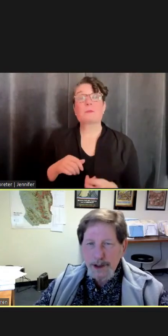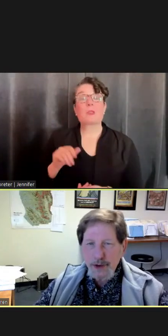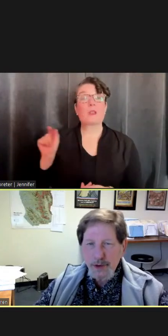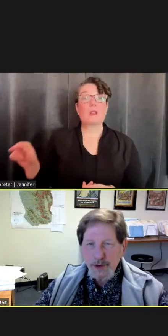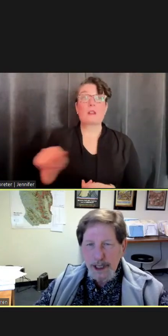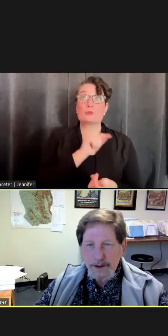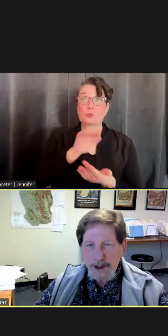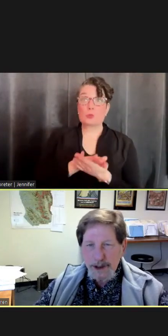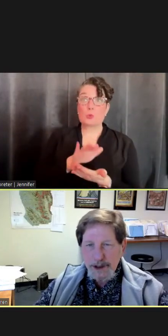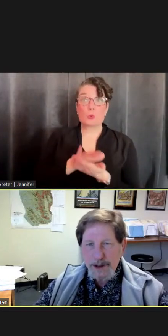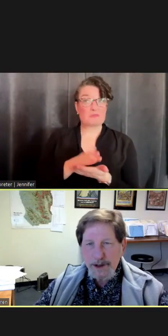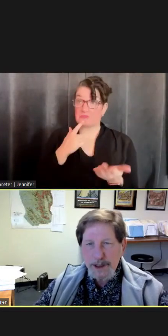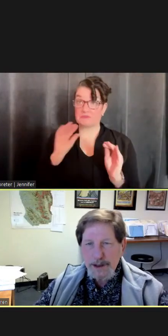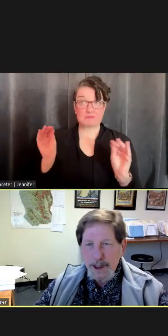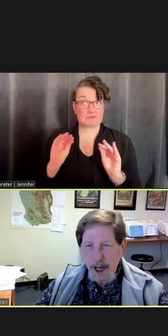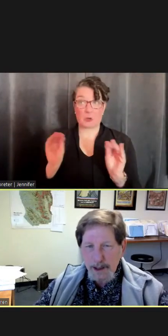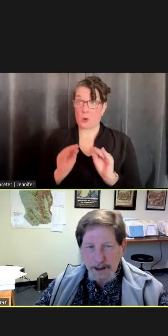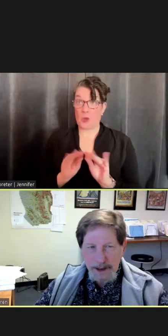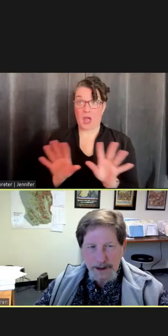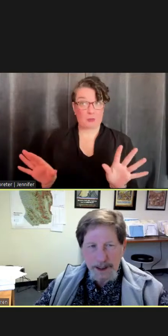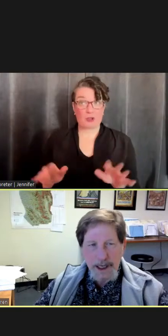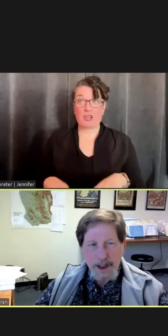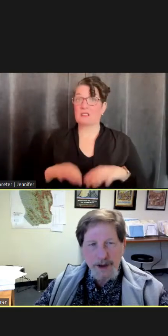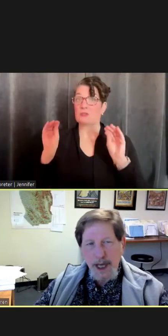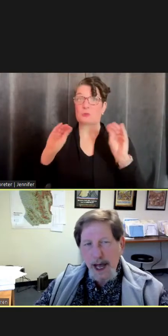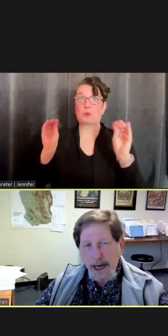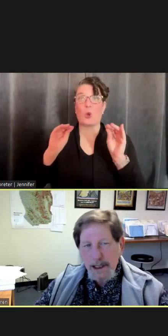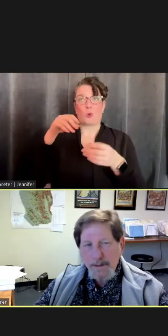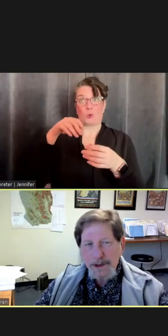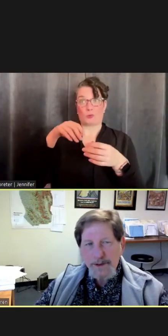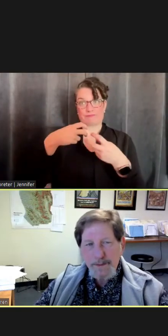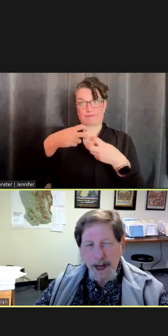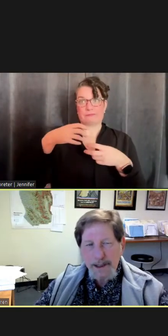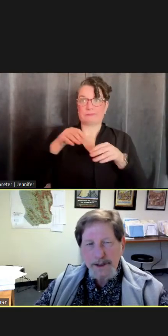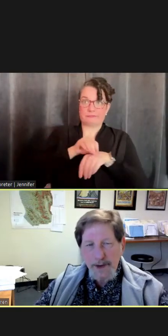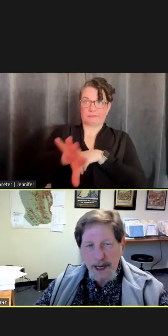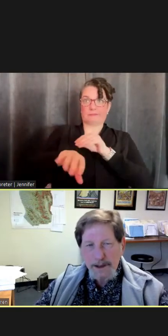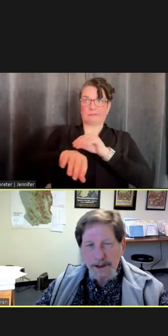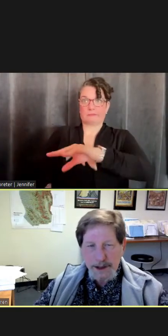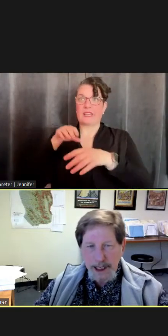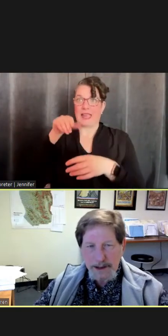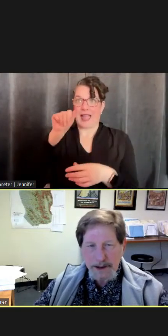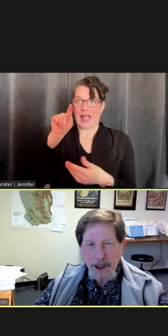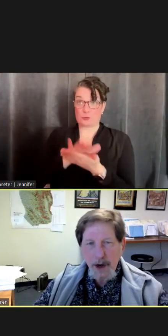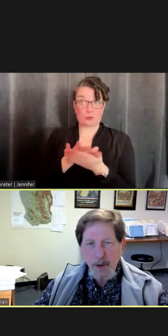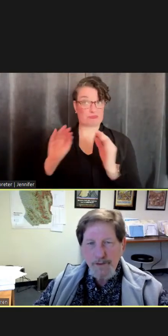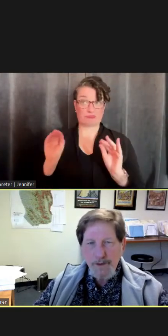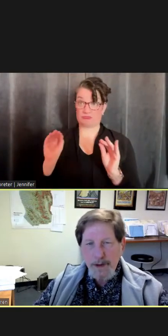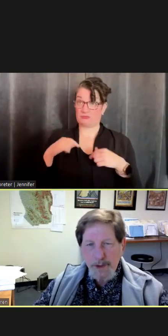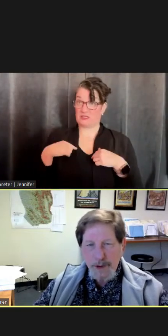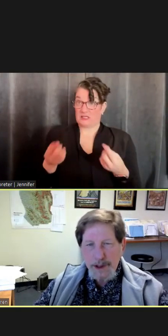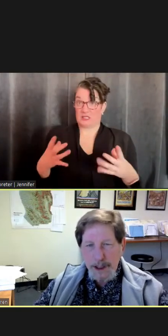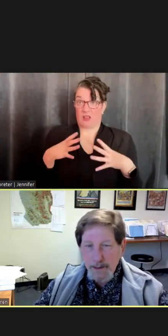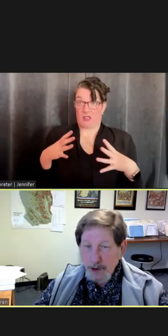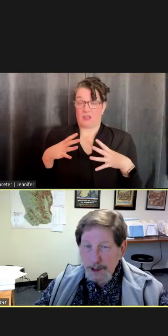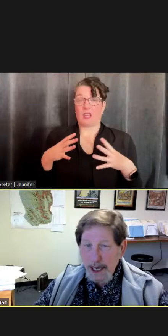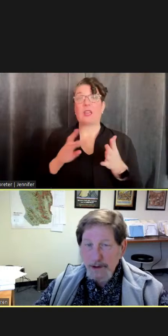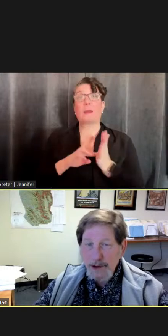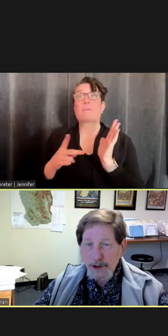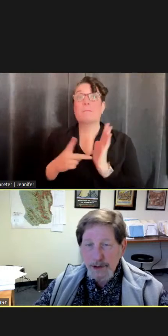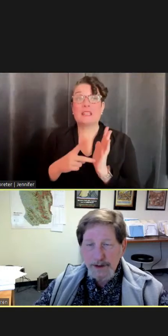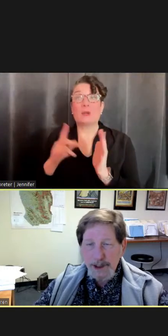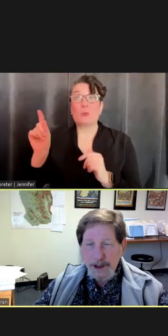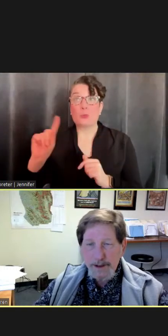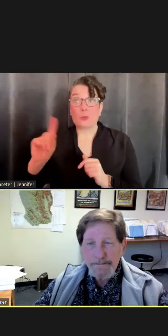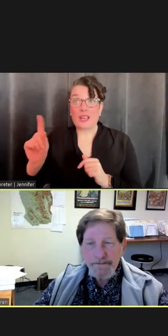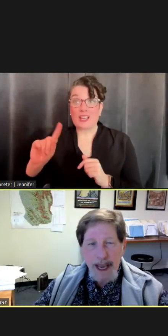or in-school transmissions since the holidays. So the high numbers of positive antigen tests were from community, mostly